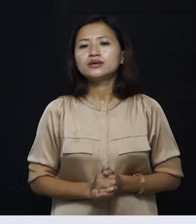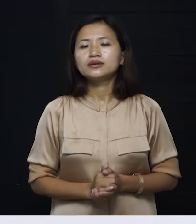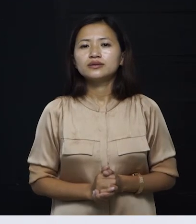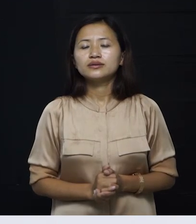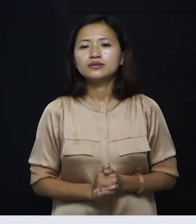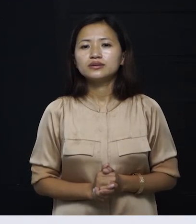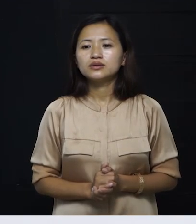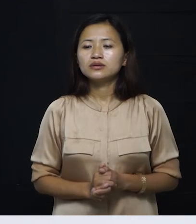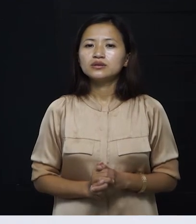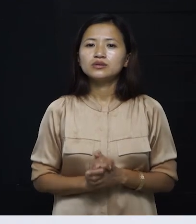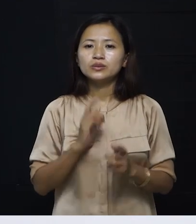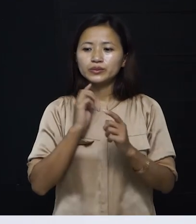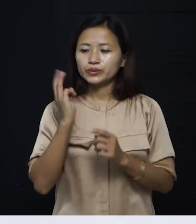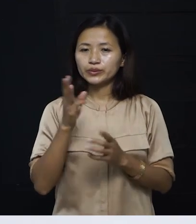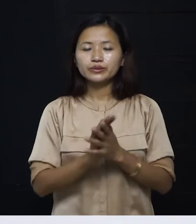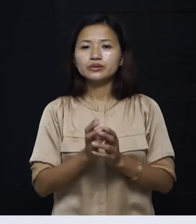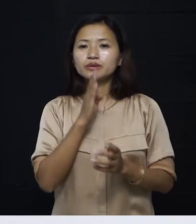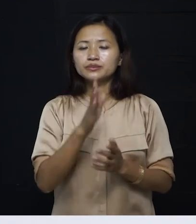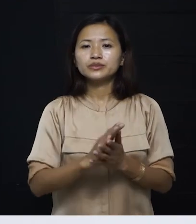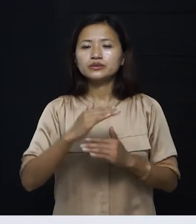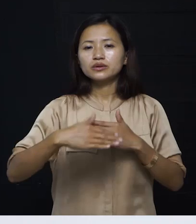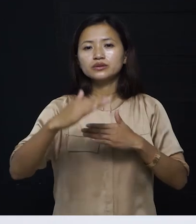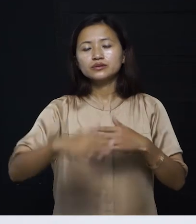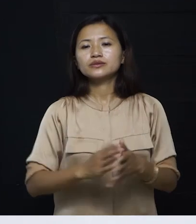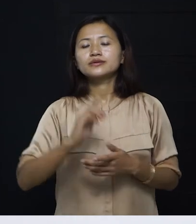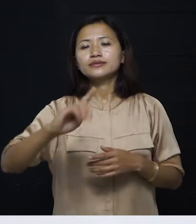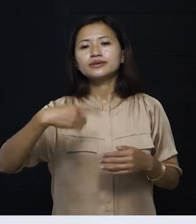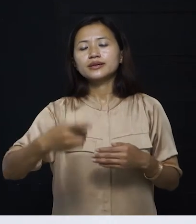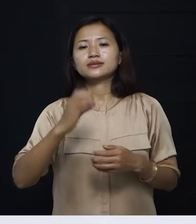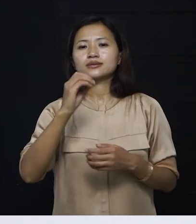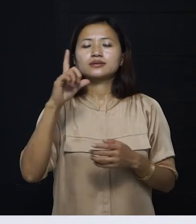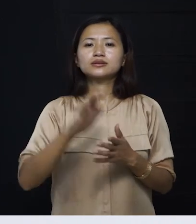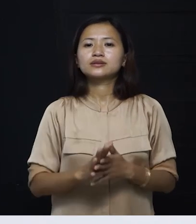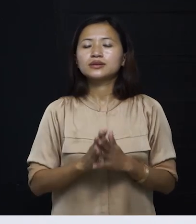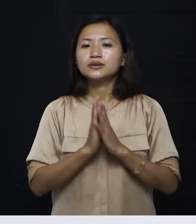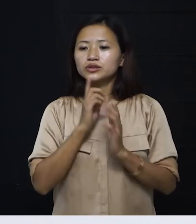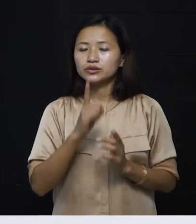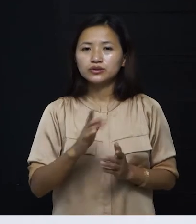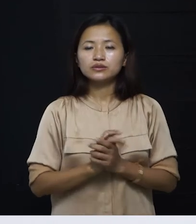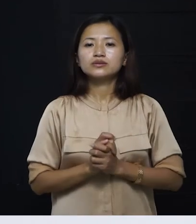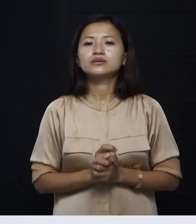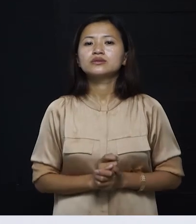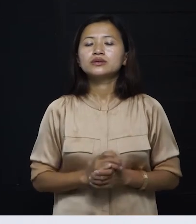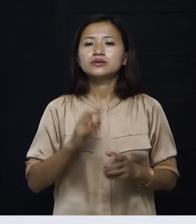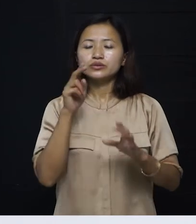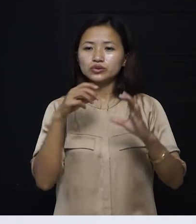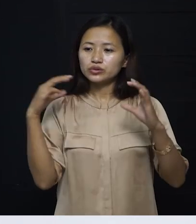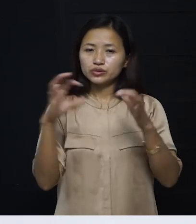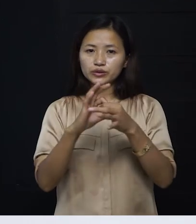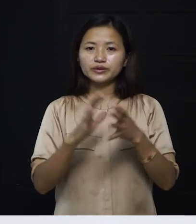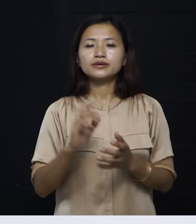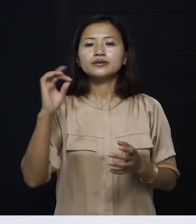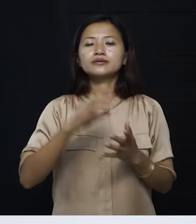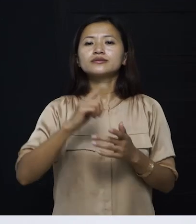and informal, we will be continuing in the next class. Okay, so please make sure you tune in again in the